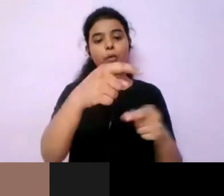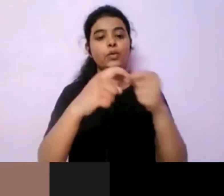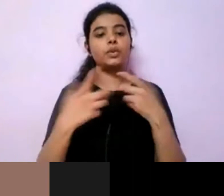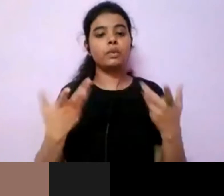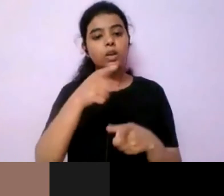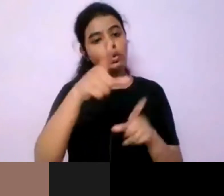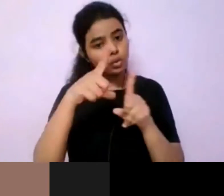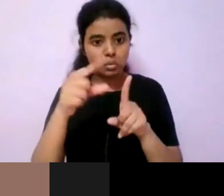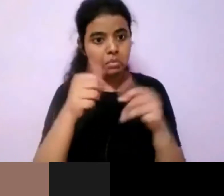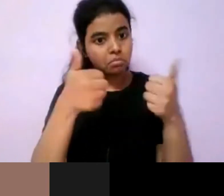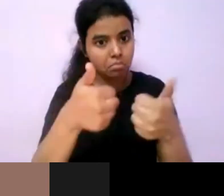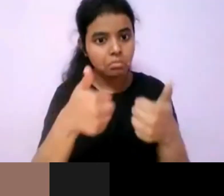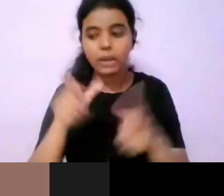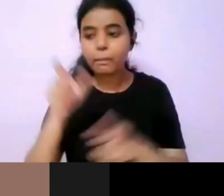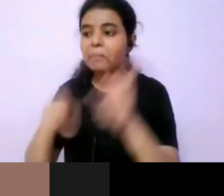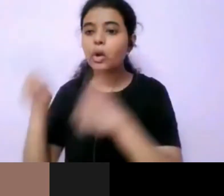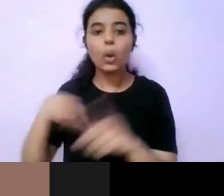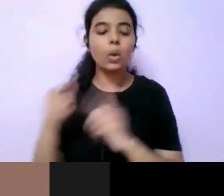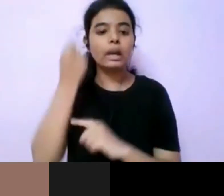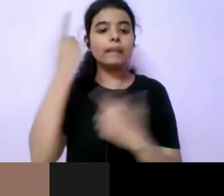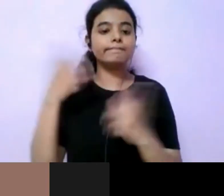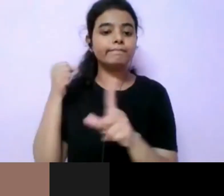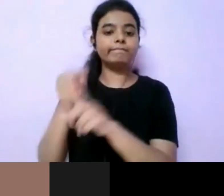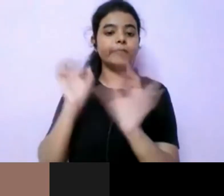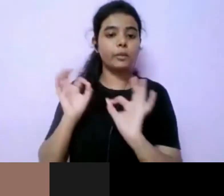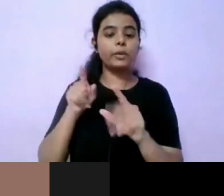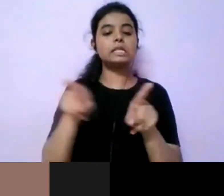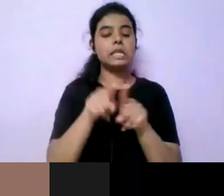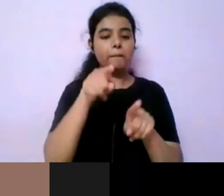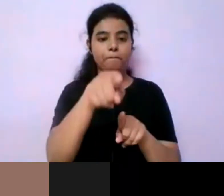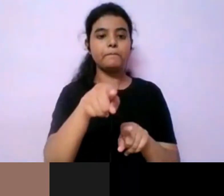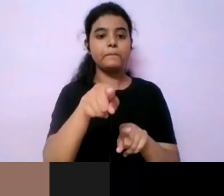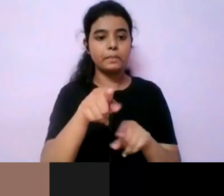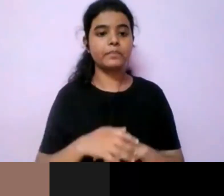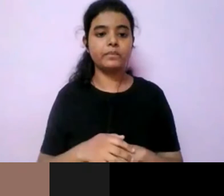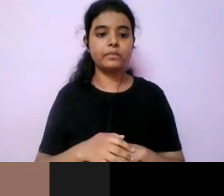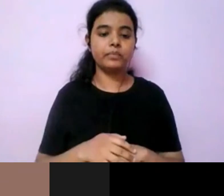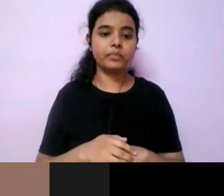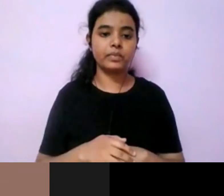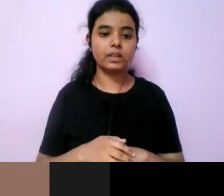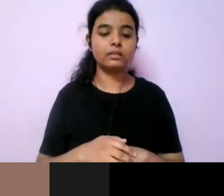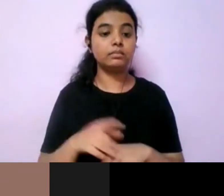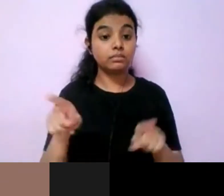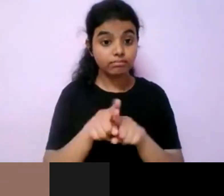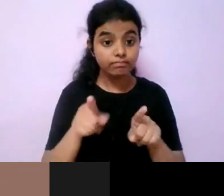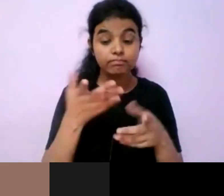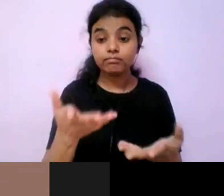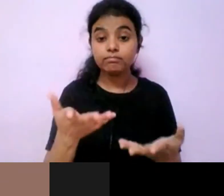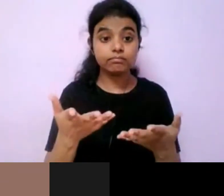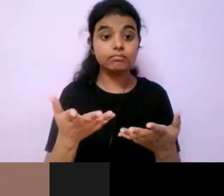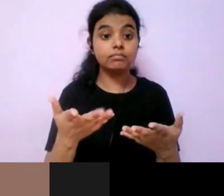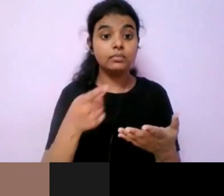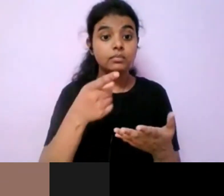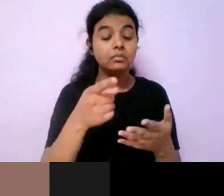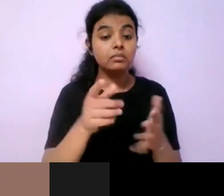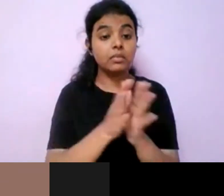laminar matrix that Bhaskar talks about. So I think it's really good that if you start to recognize the work that you're doing